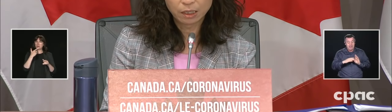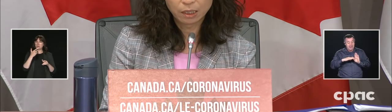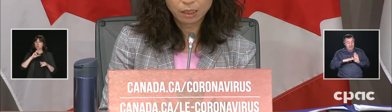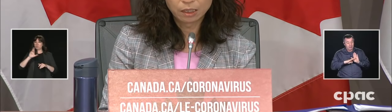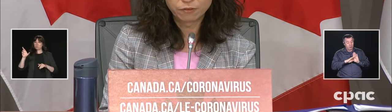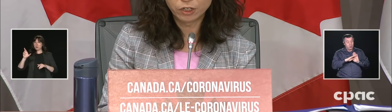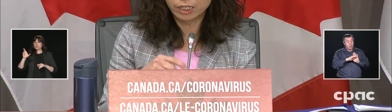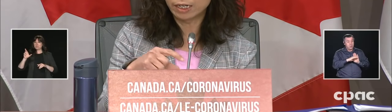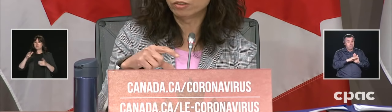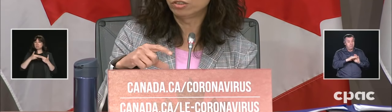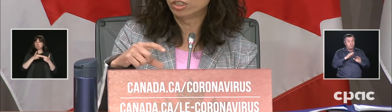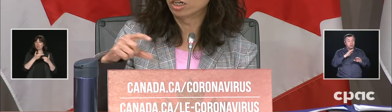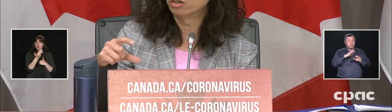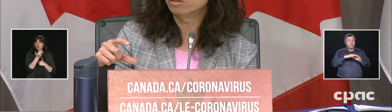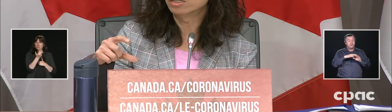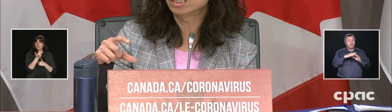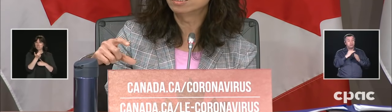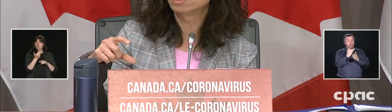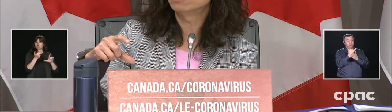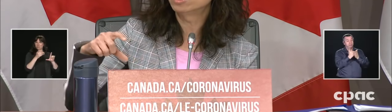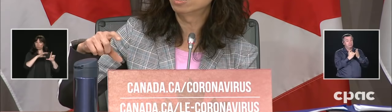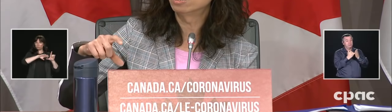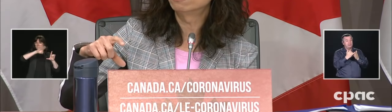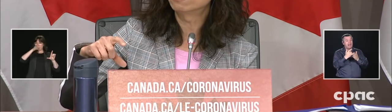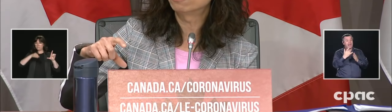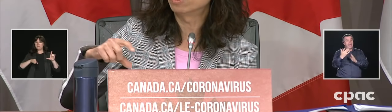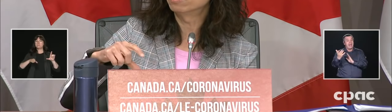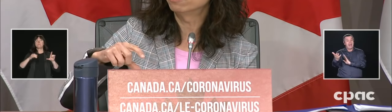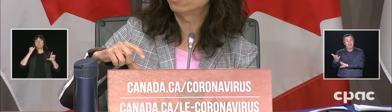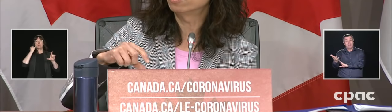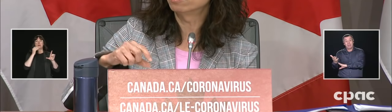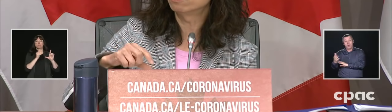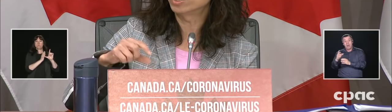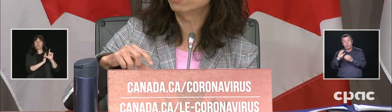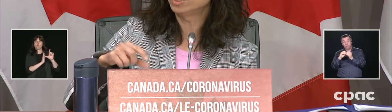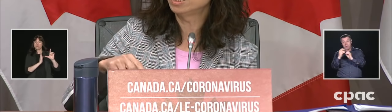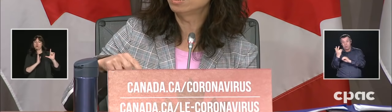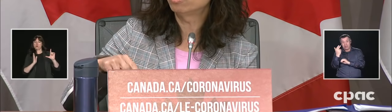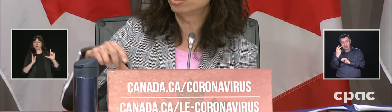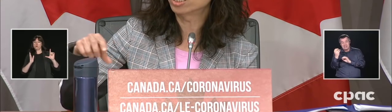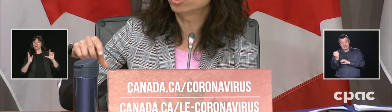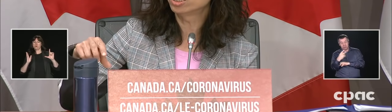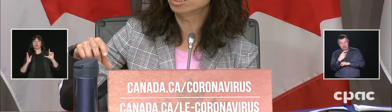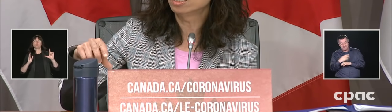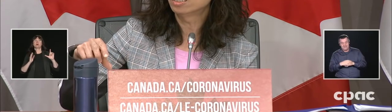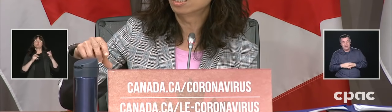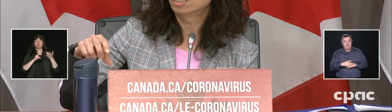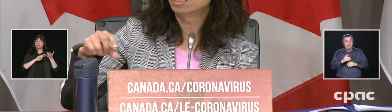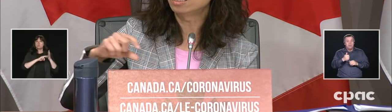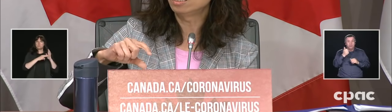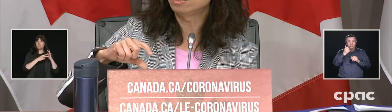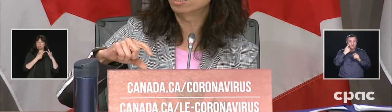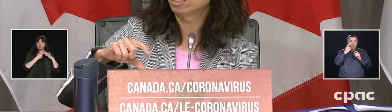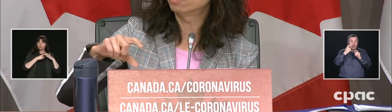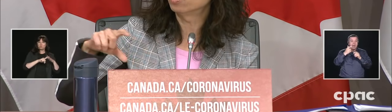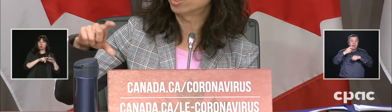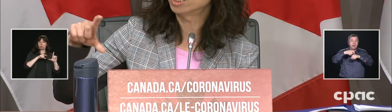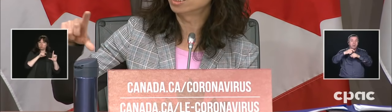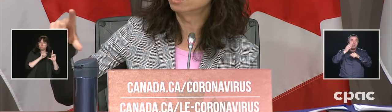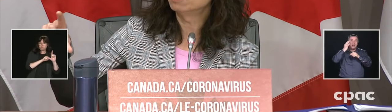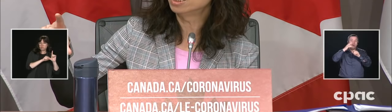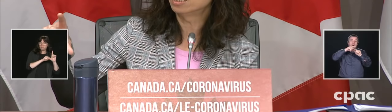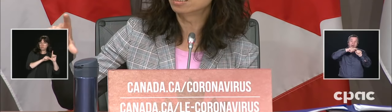13, the further out you go in terms of from when we did the projection, the